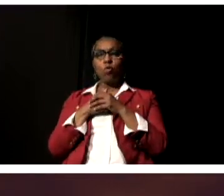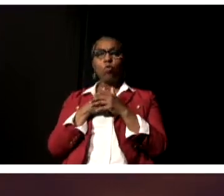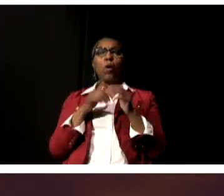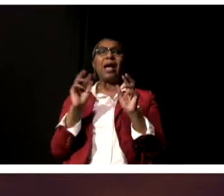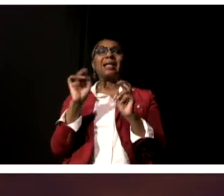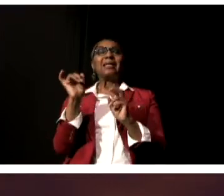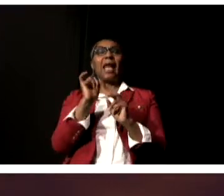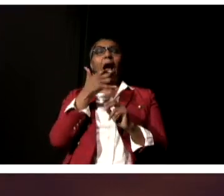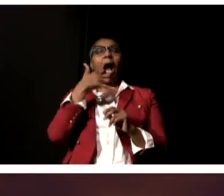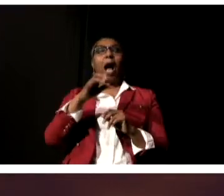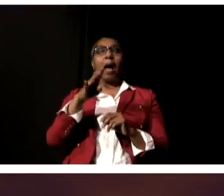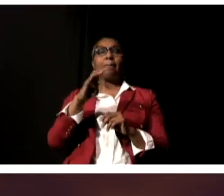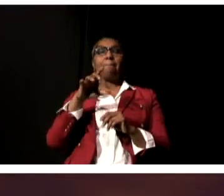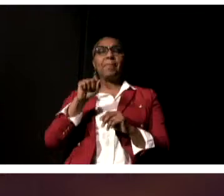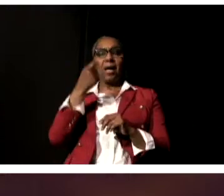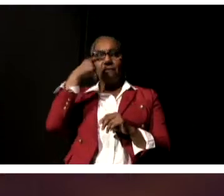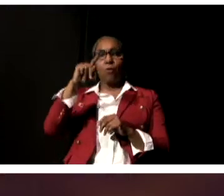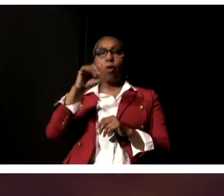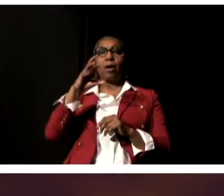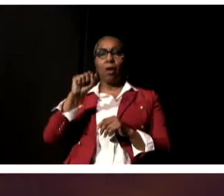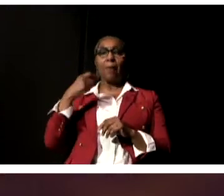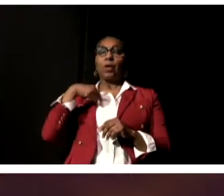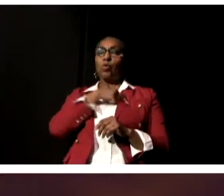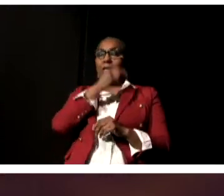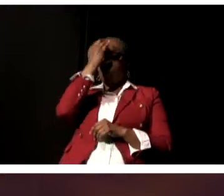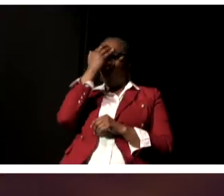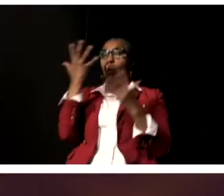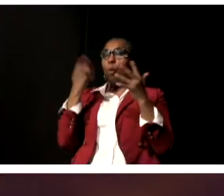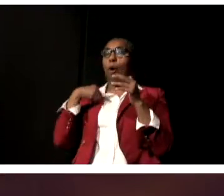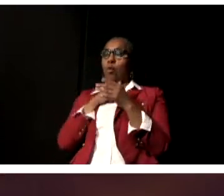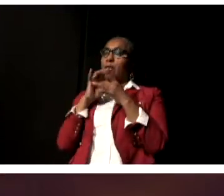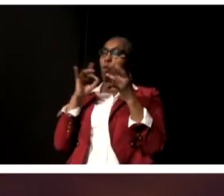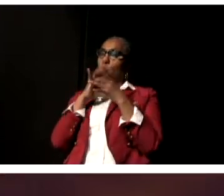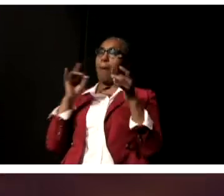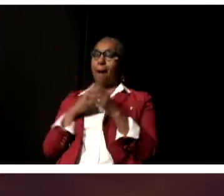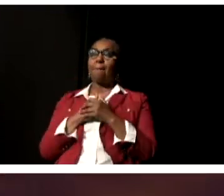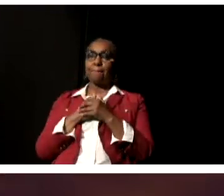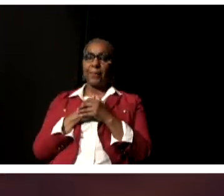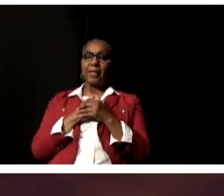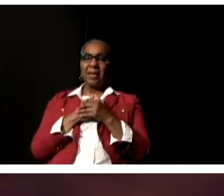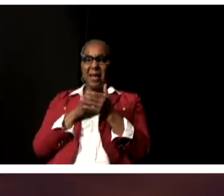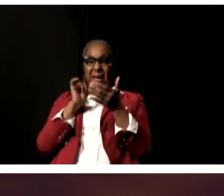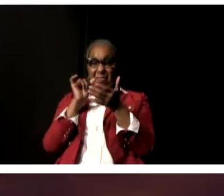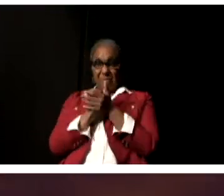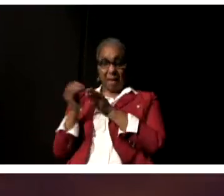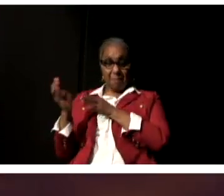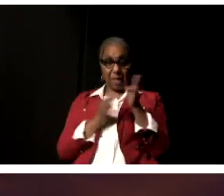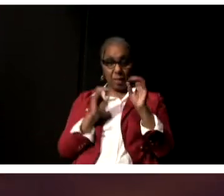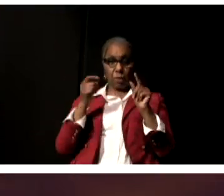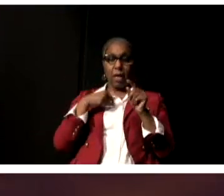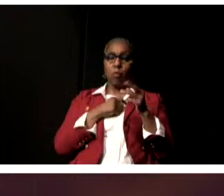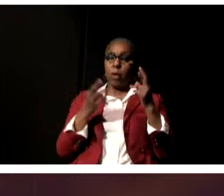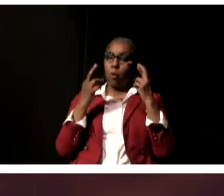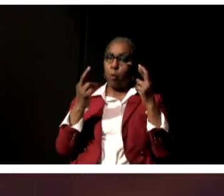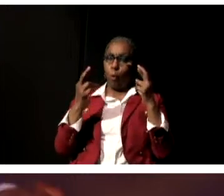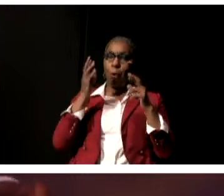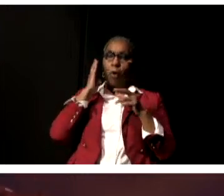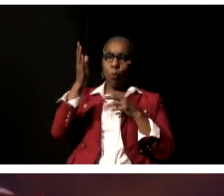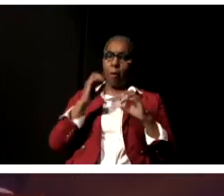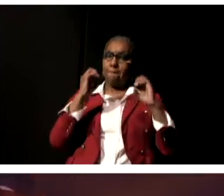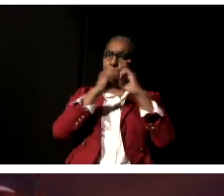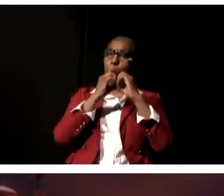hotbeds to crime. We know what we're talking about. And in this strategy, we hope that it will